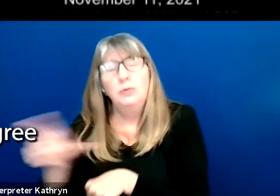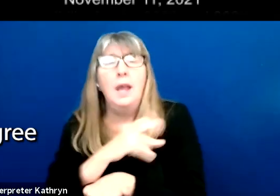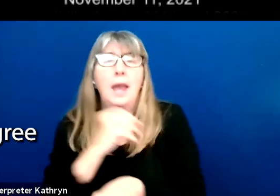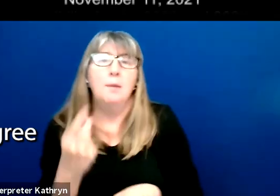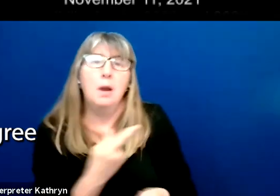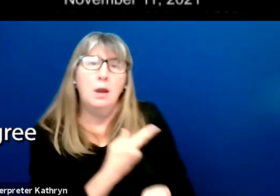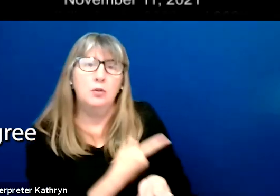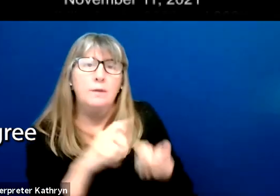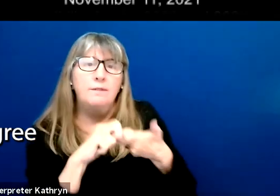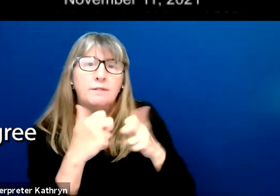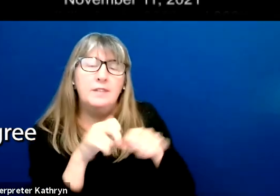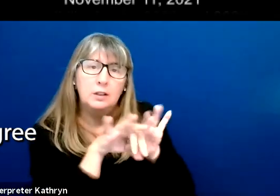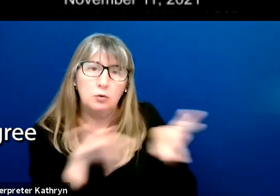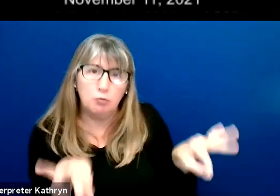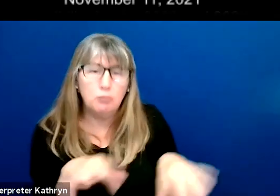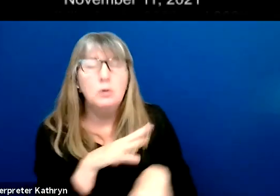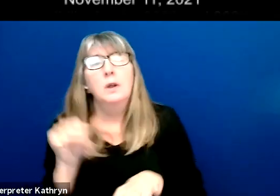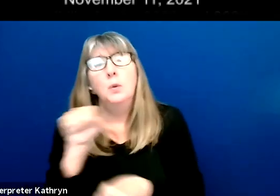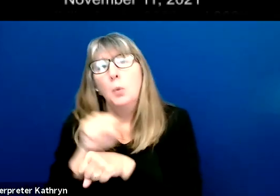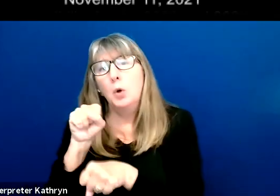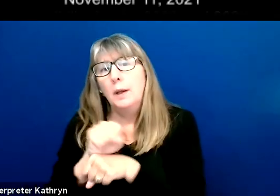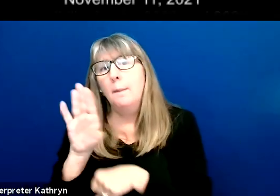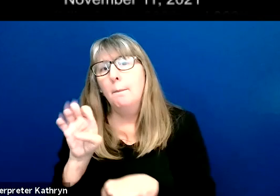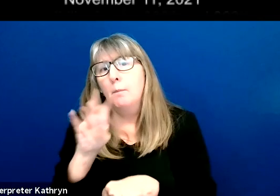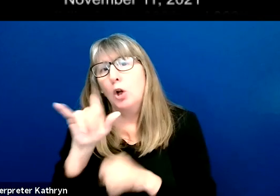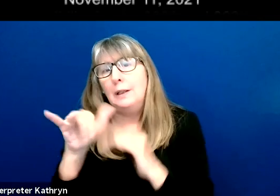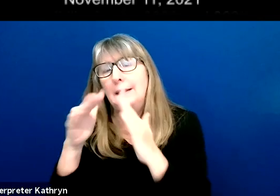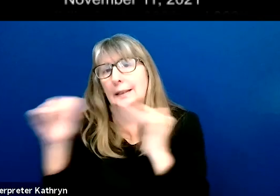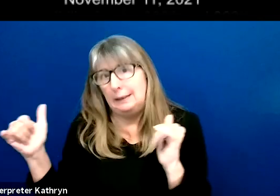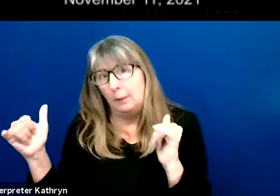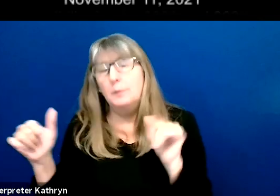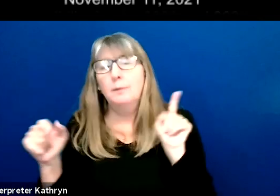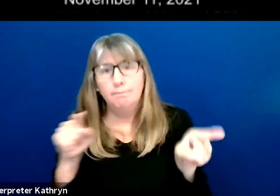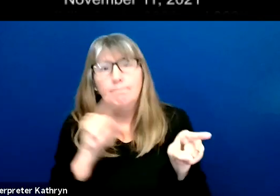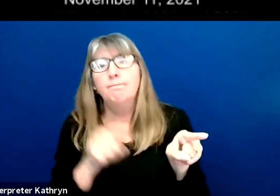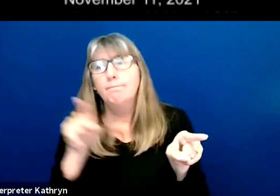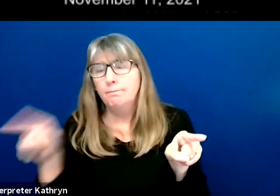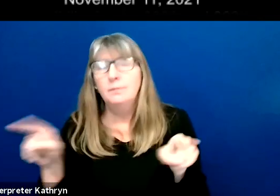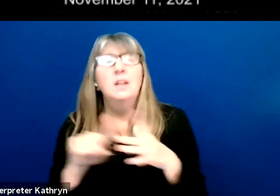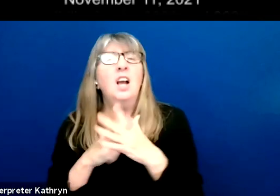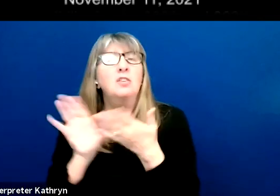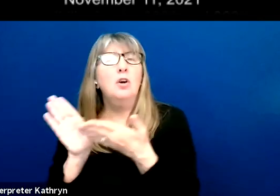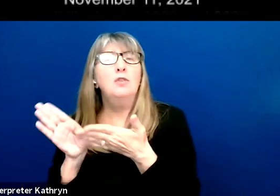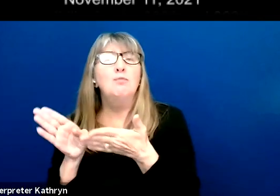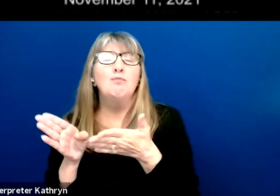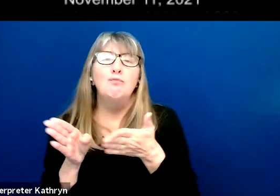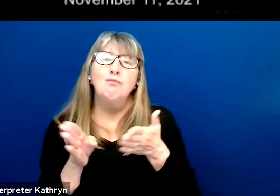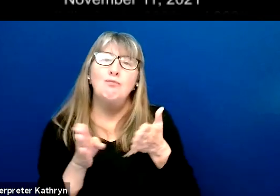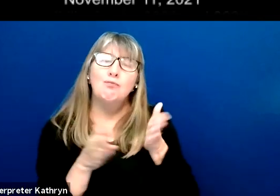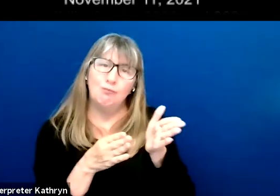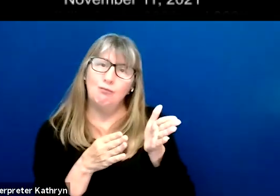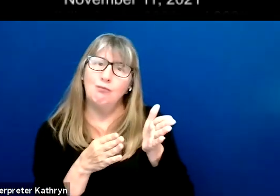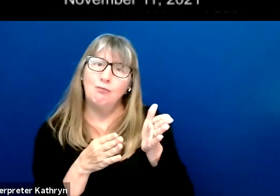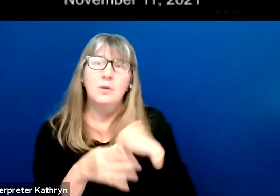degree, and in working at Berkeley Systems, I started sort of pivoting. In my